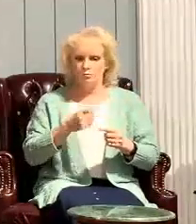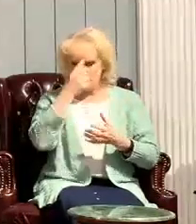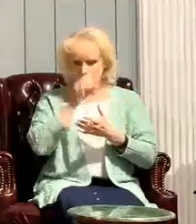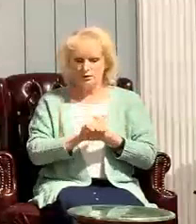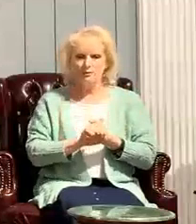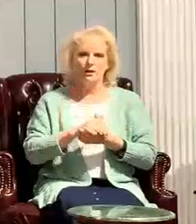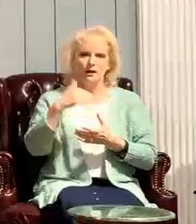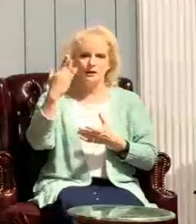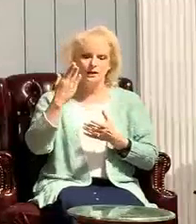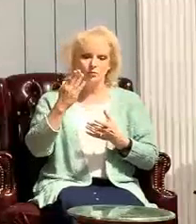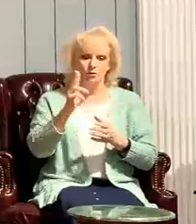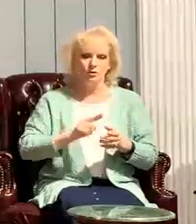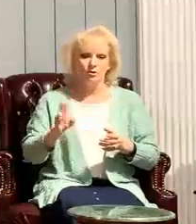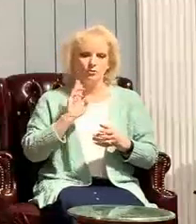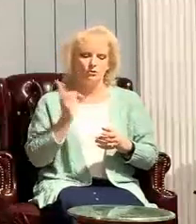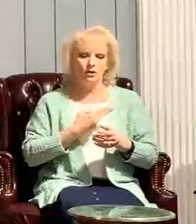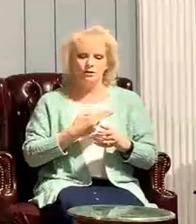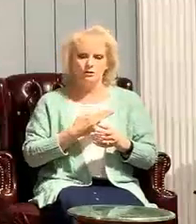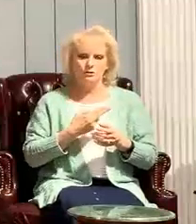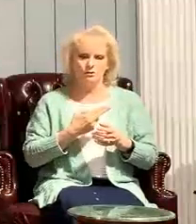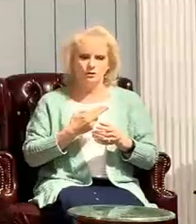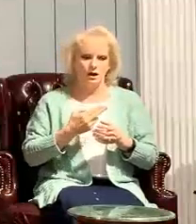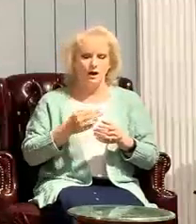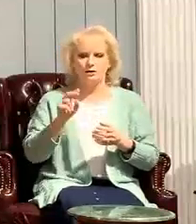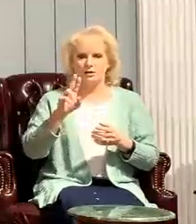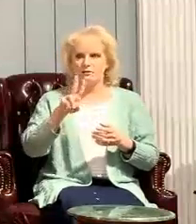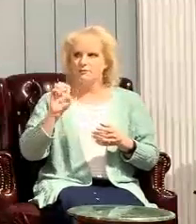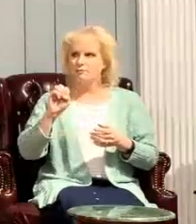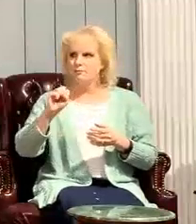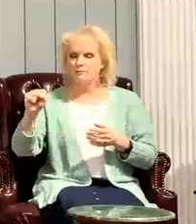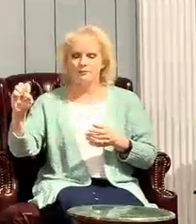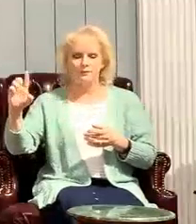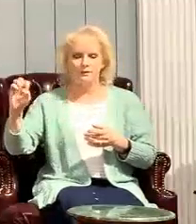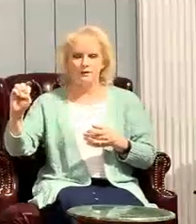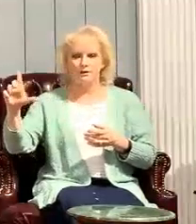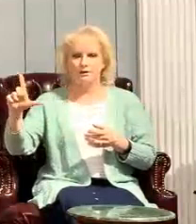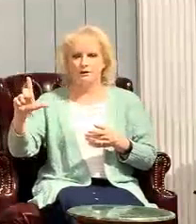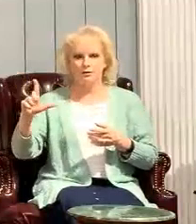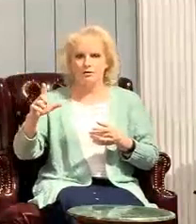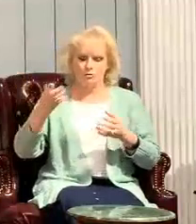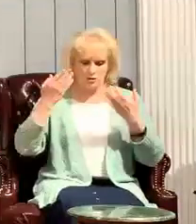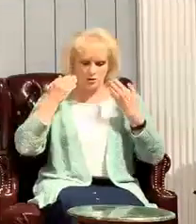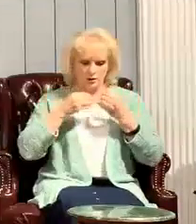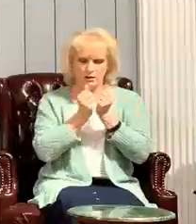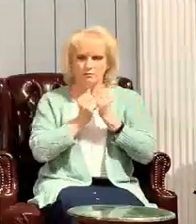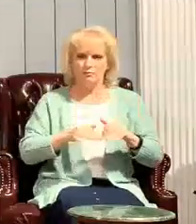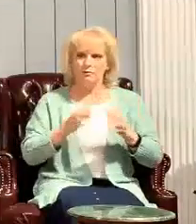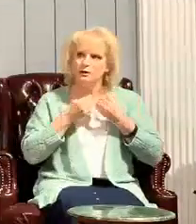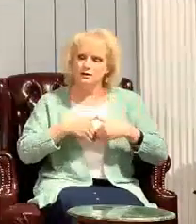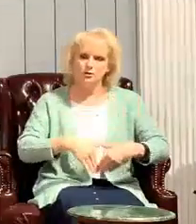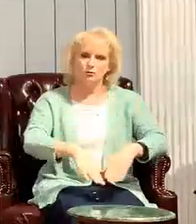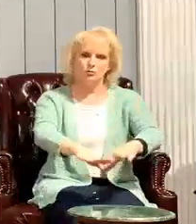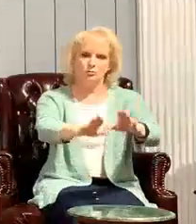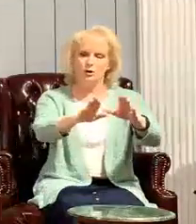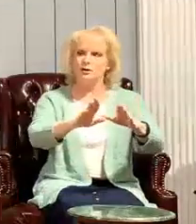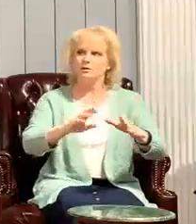vessel through which His blessings can flow to others. That is where He wants you and me to be. He wants us to